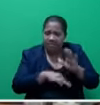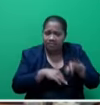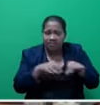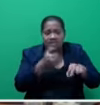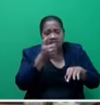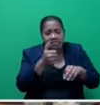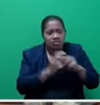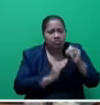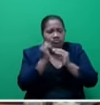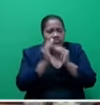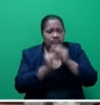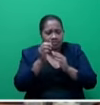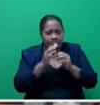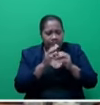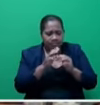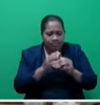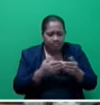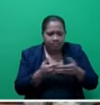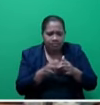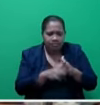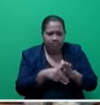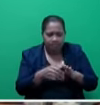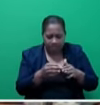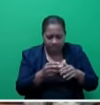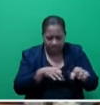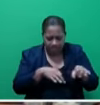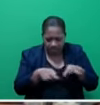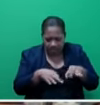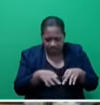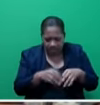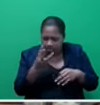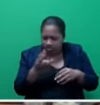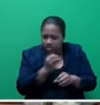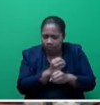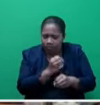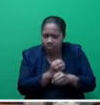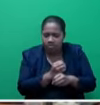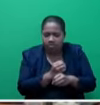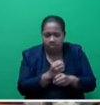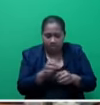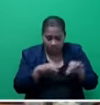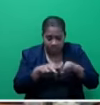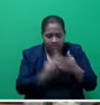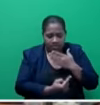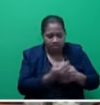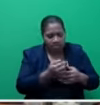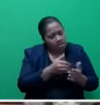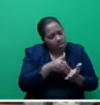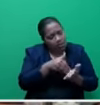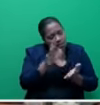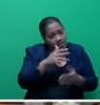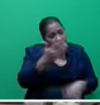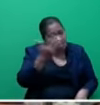construction environmental management plans, and 3 operational environmental management plans were approved, and 19 EIA reports were